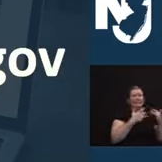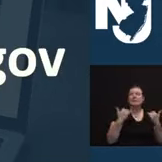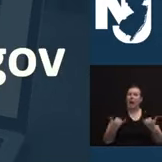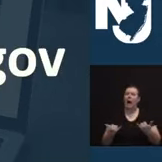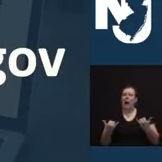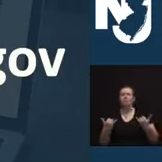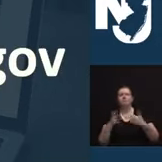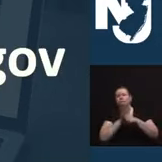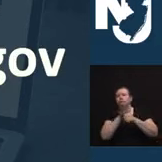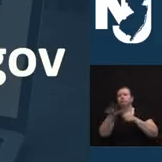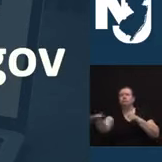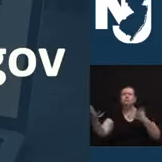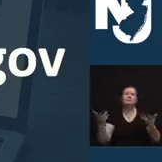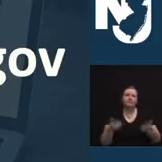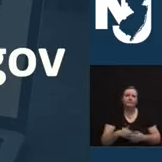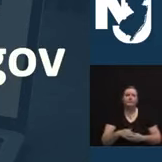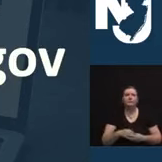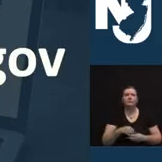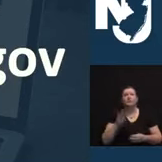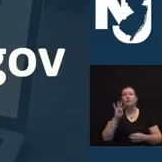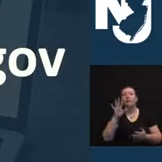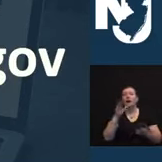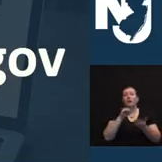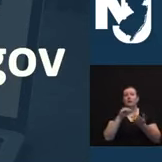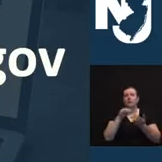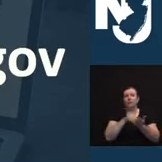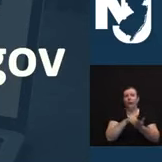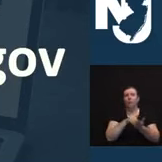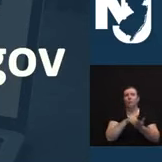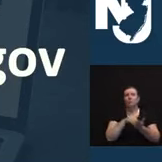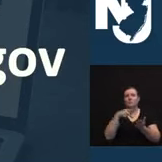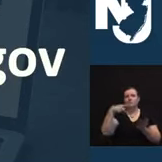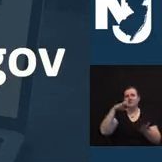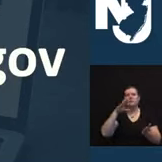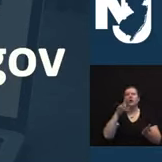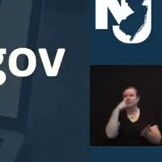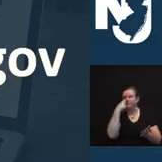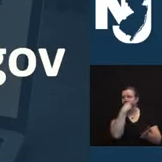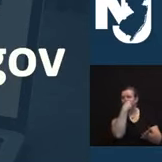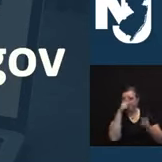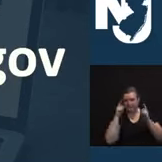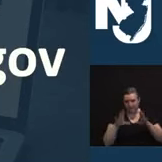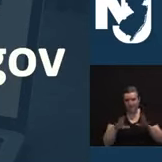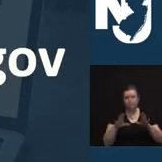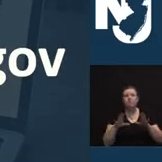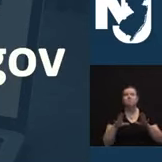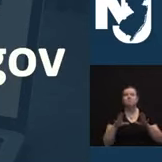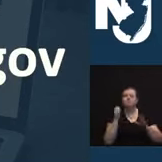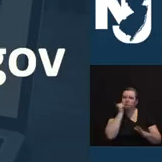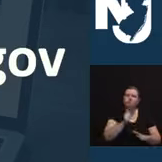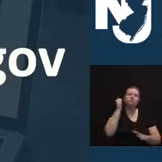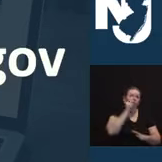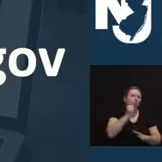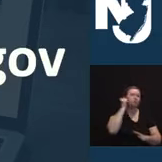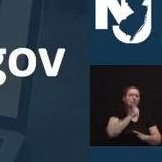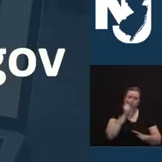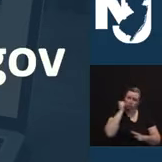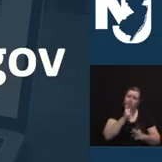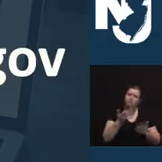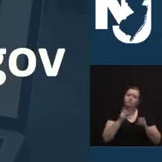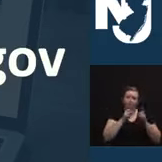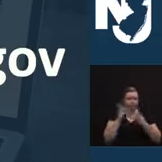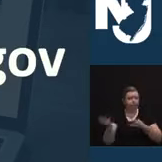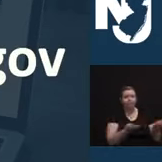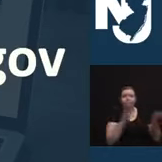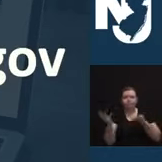PCR tests a day, in addition to the rapid testing resources that have been and continue to be deployed statewide and which